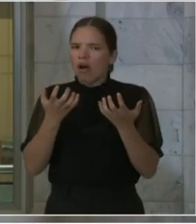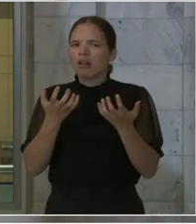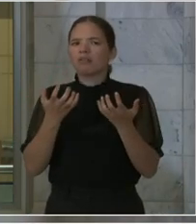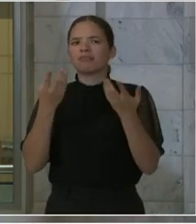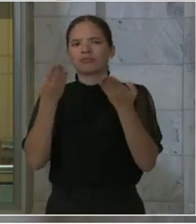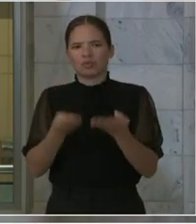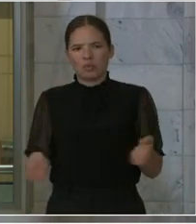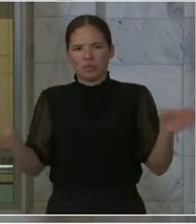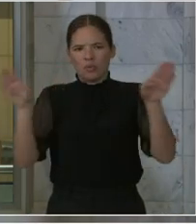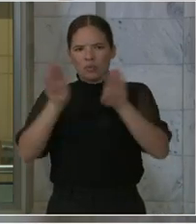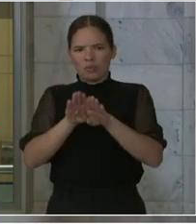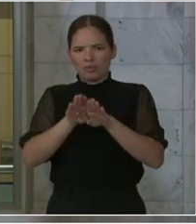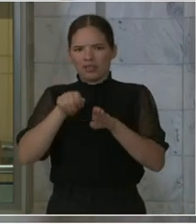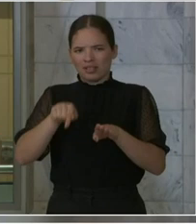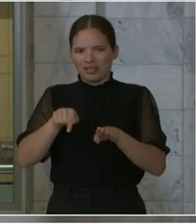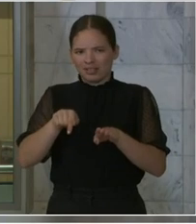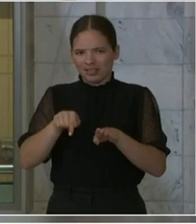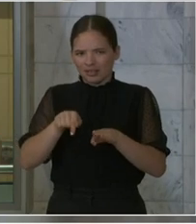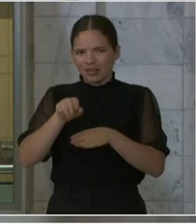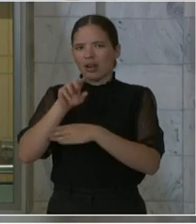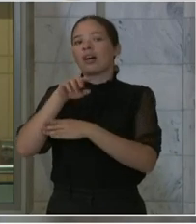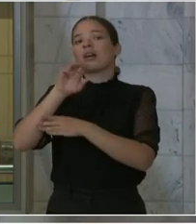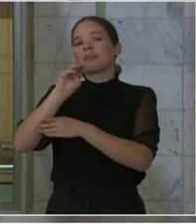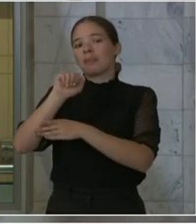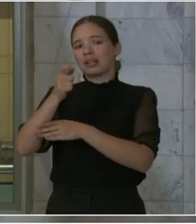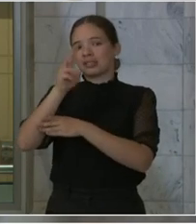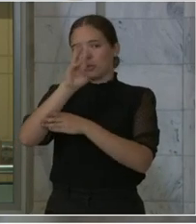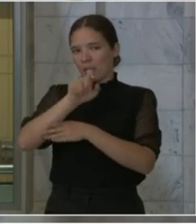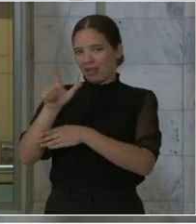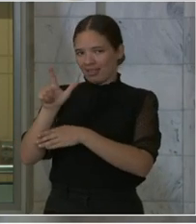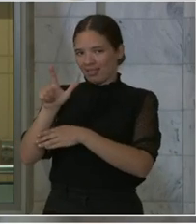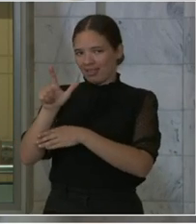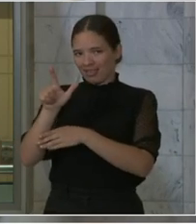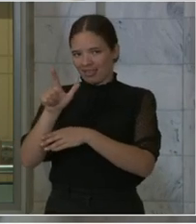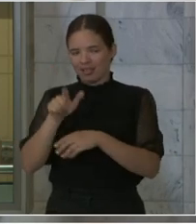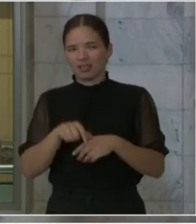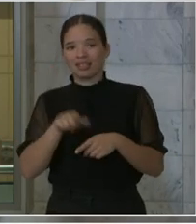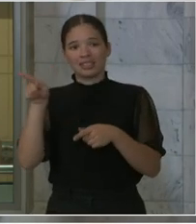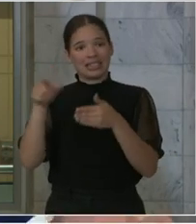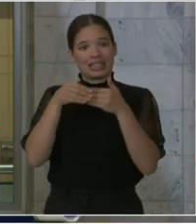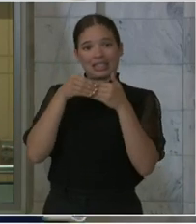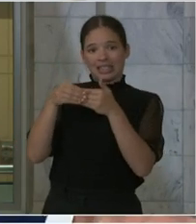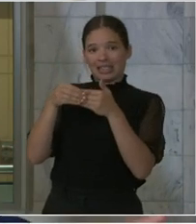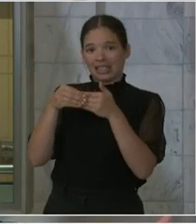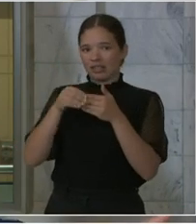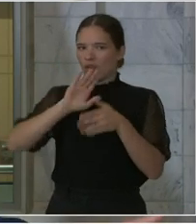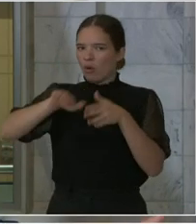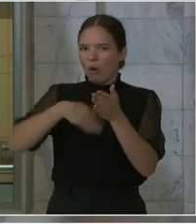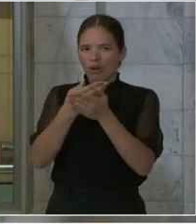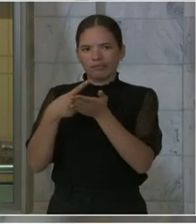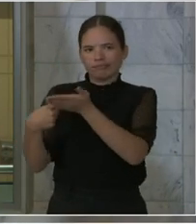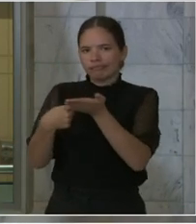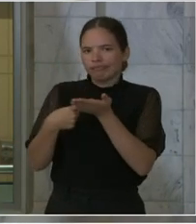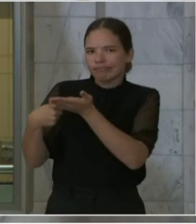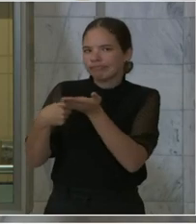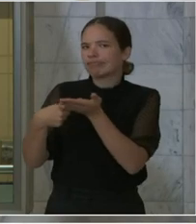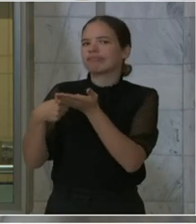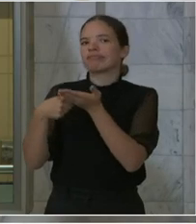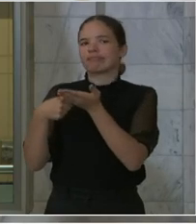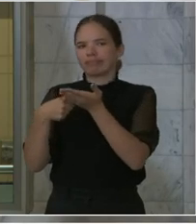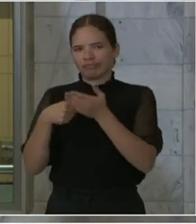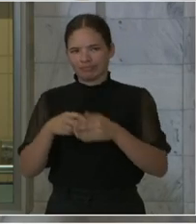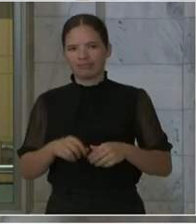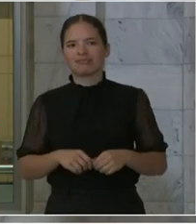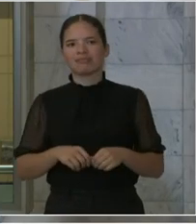his magic in leading us through all of our labor relations and collective bargaining. So again, thank you, sir, for your